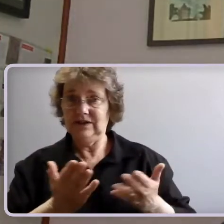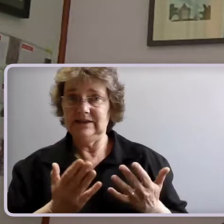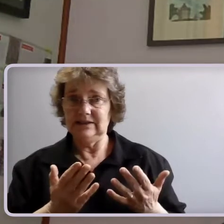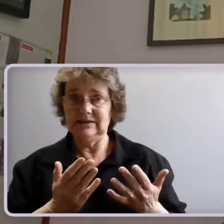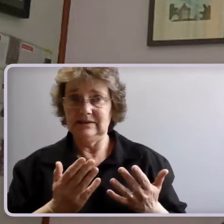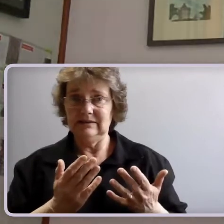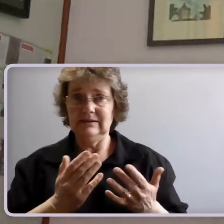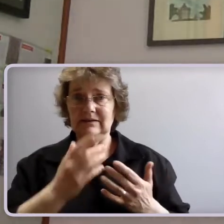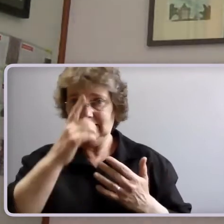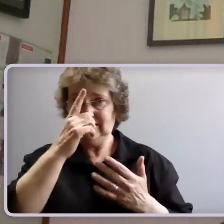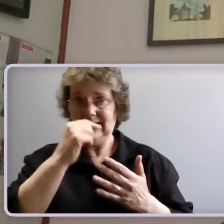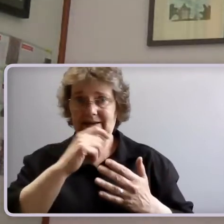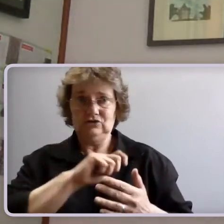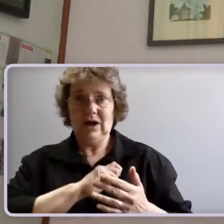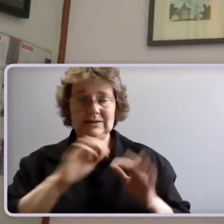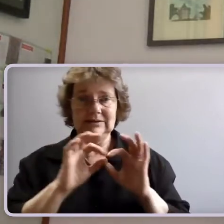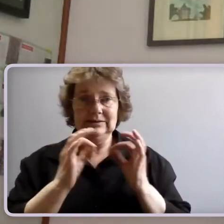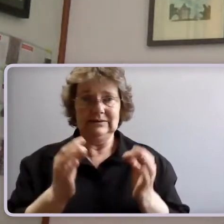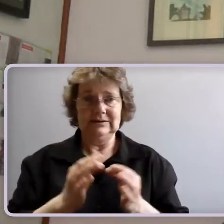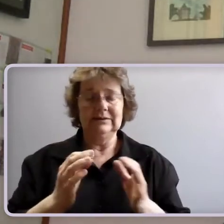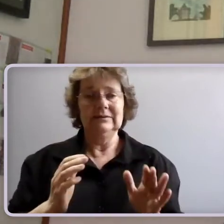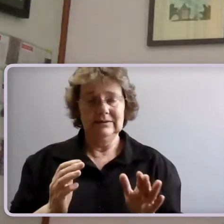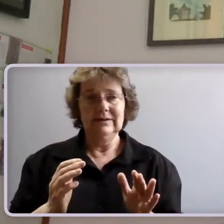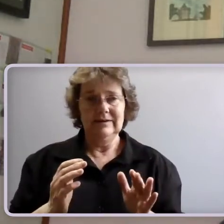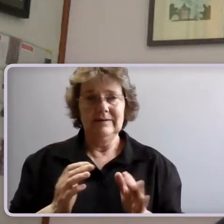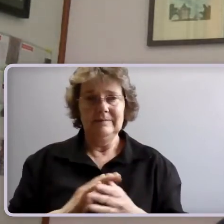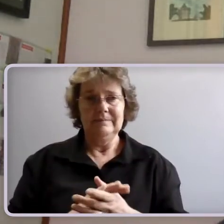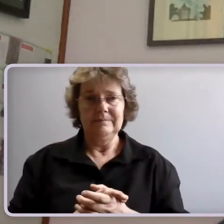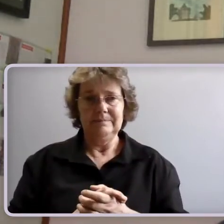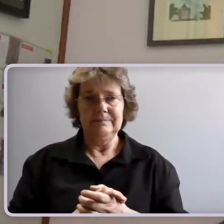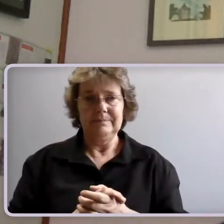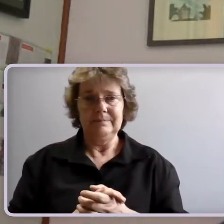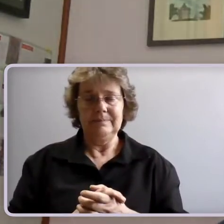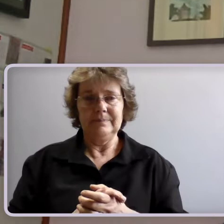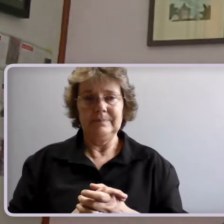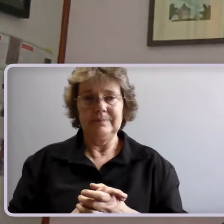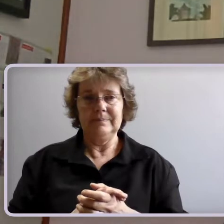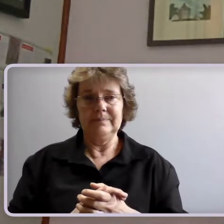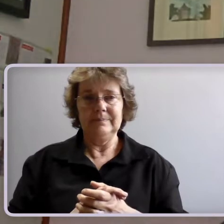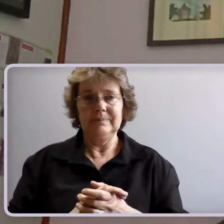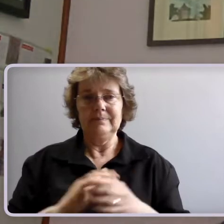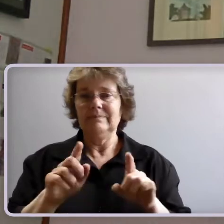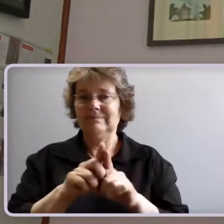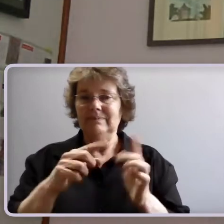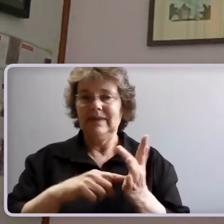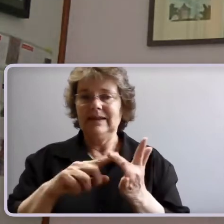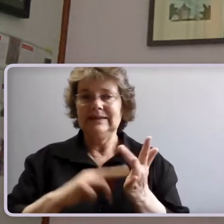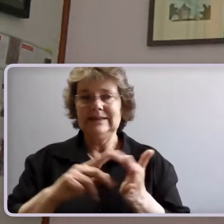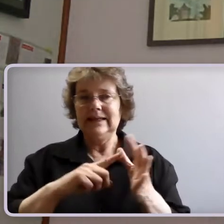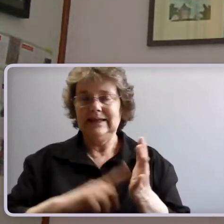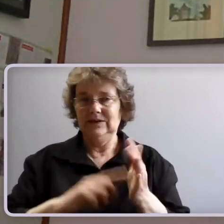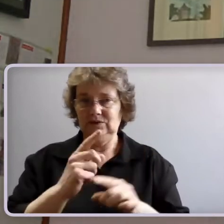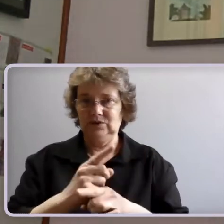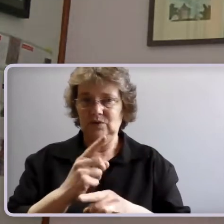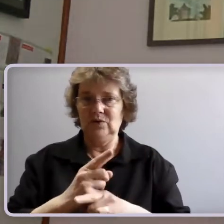to also reflect on the fact, and probably broader on what Tanel was saying, was demonstrating the fact that crisis